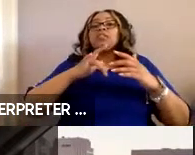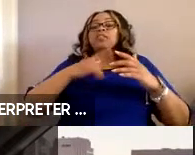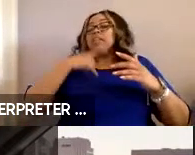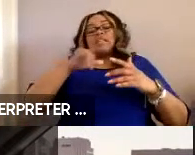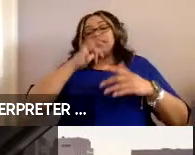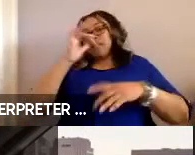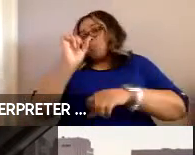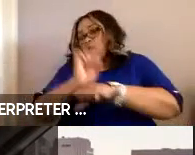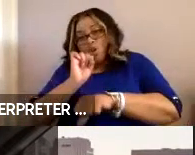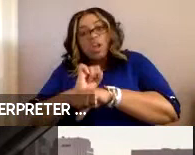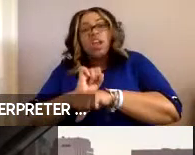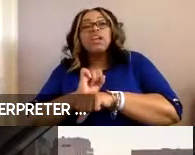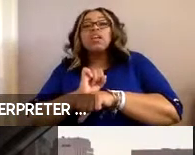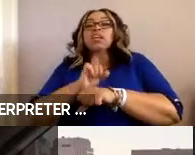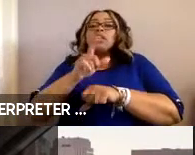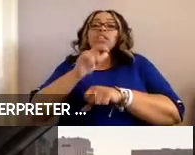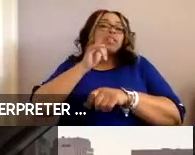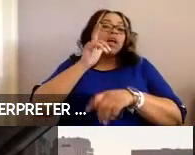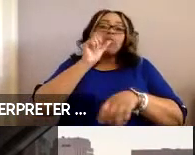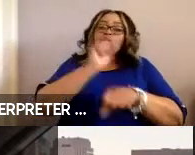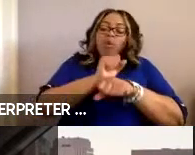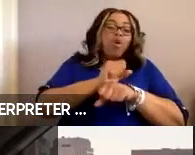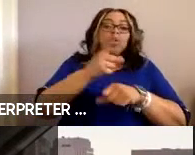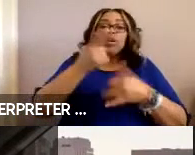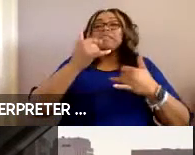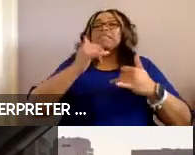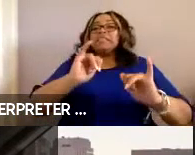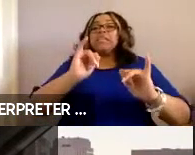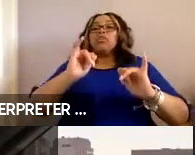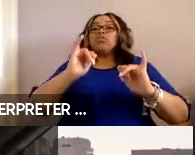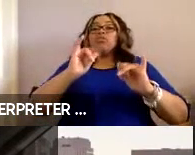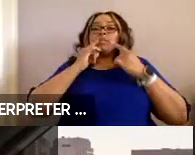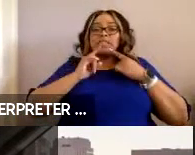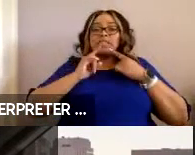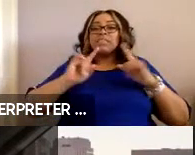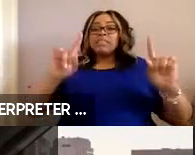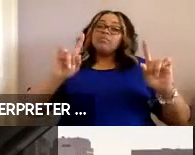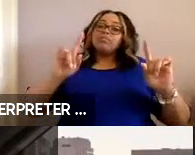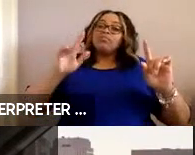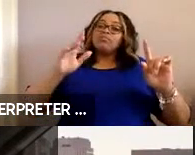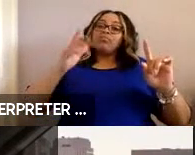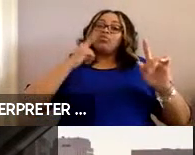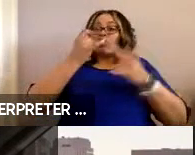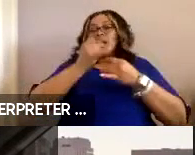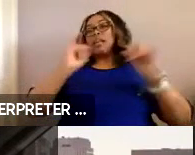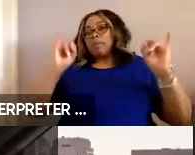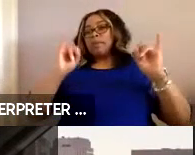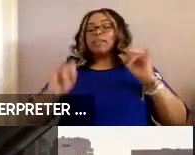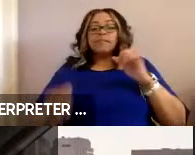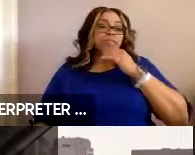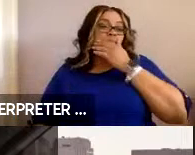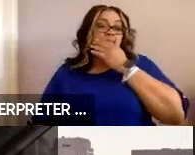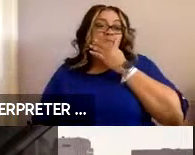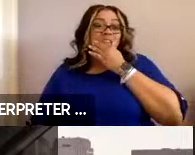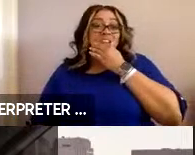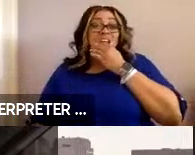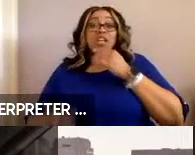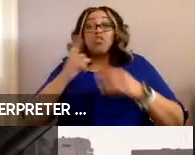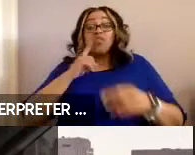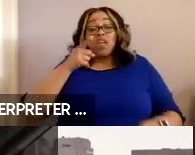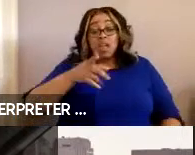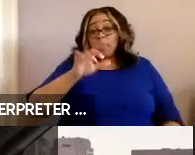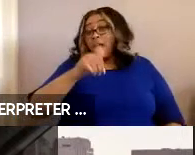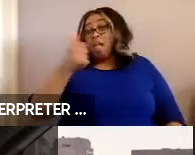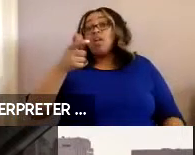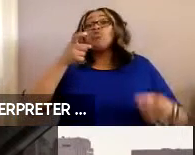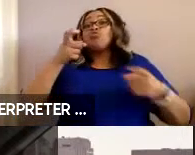not working, this is not going to work, and you can still achieve your, independence. So for him and others,